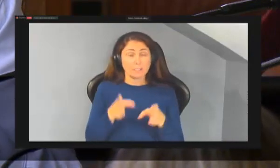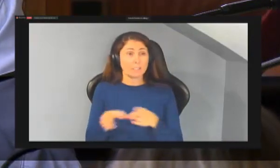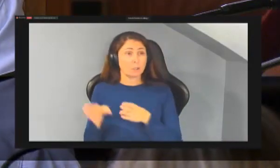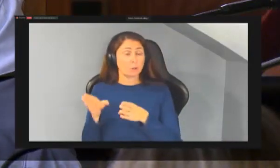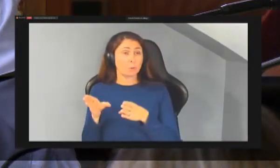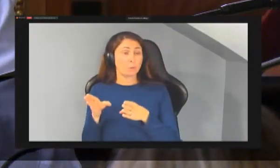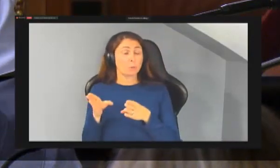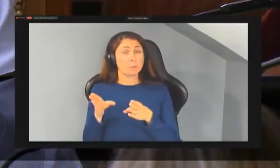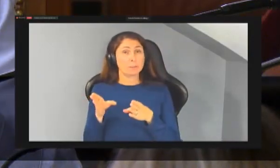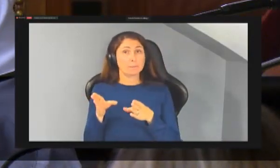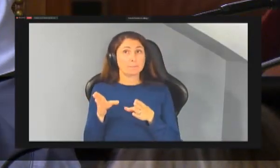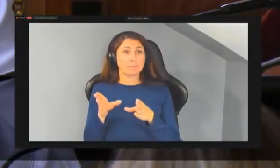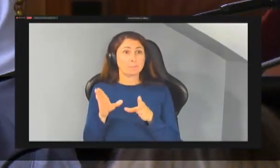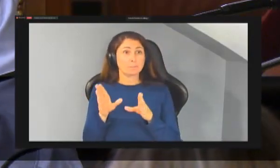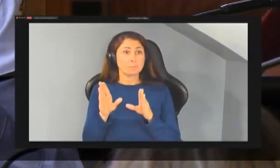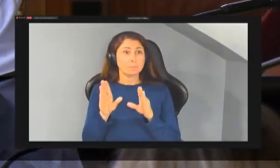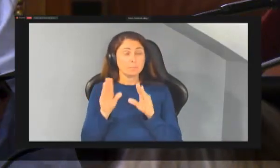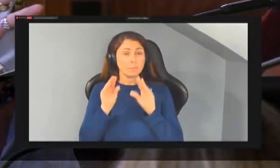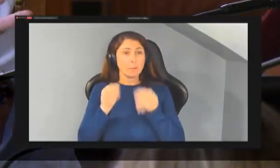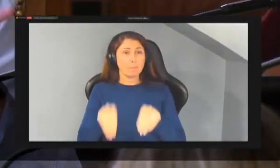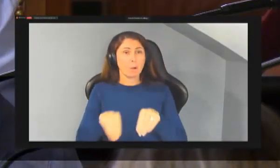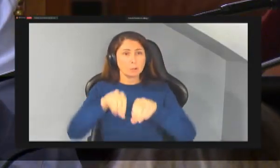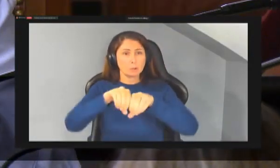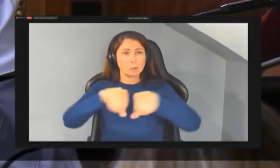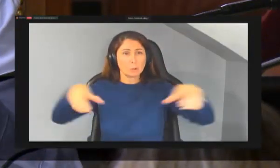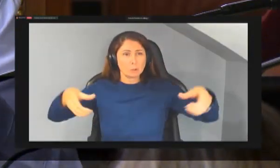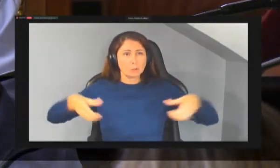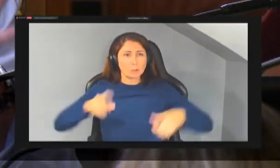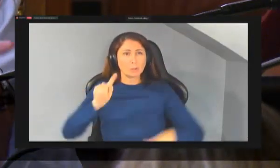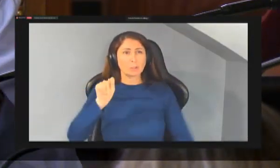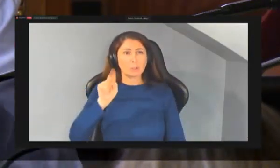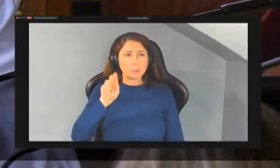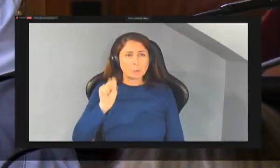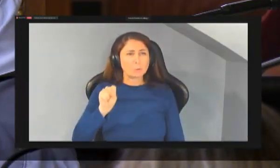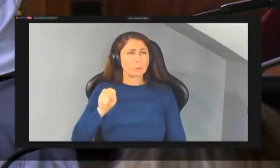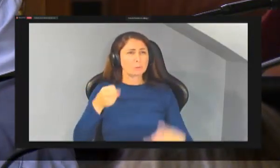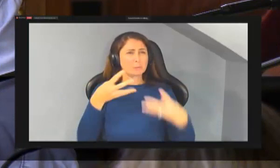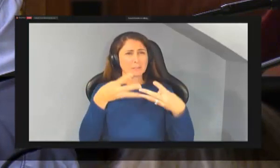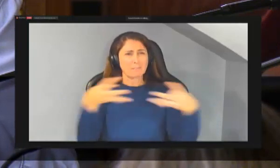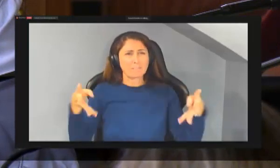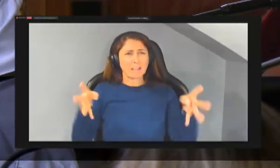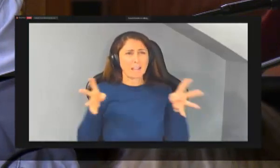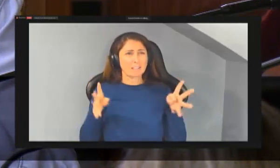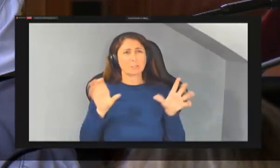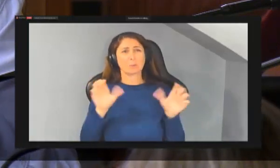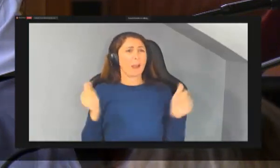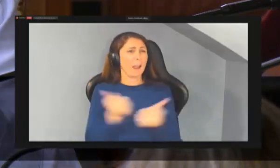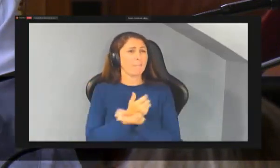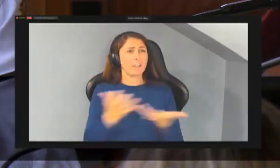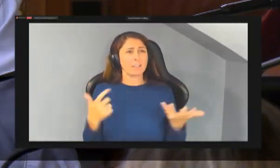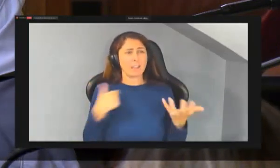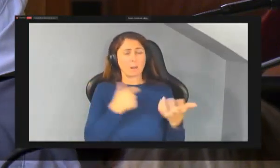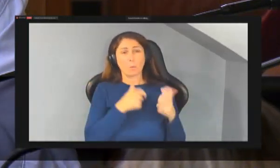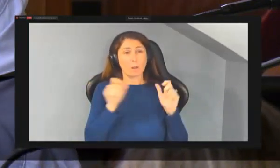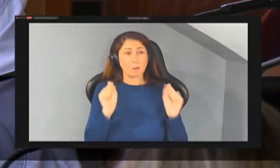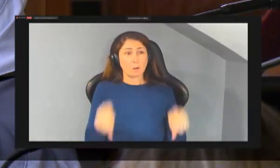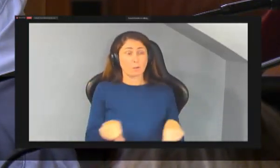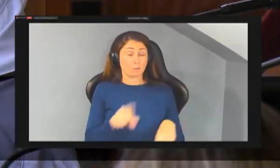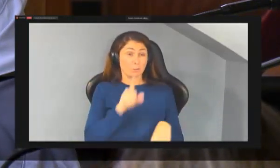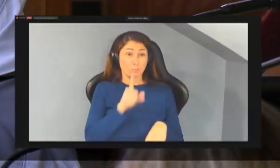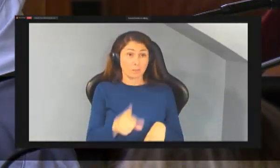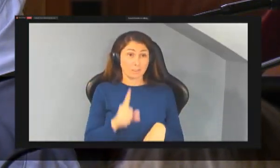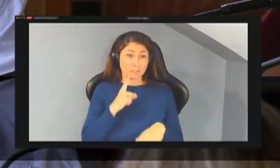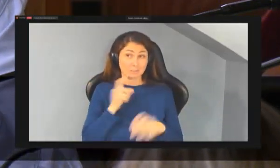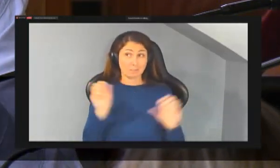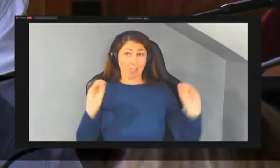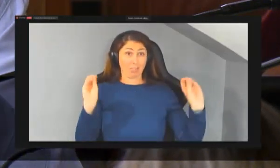put tubes around them and fence them and do everything we could. And really, seriously, nothing worked.